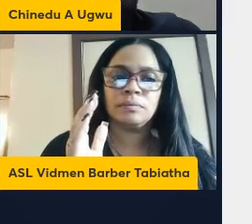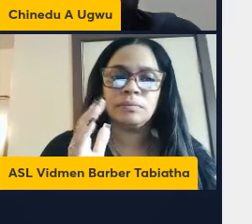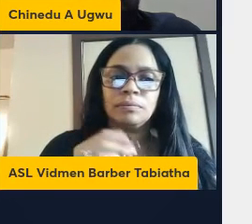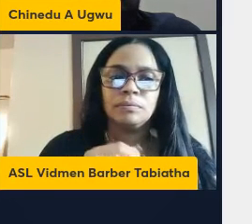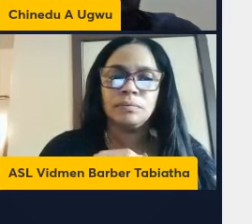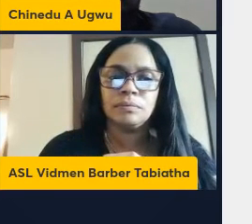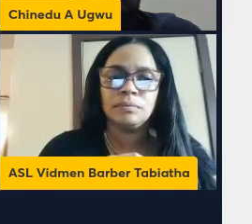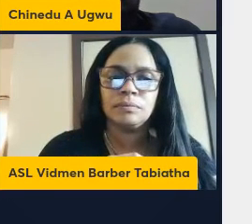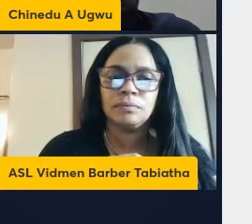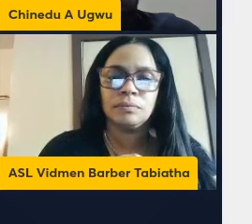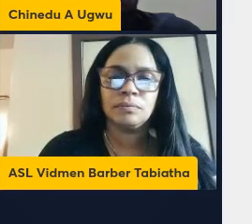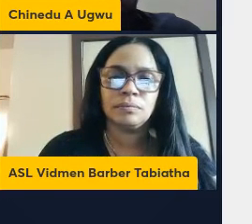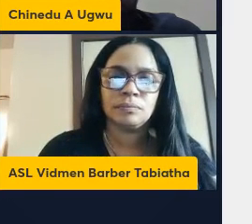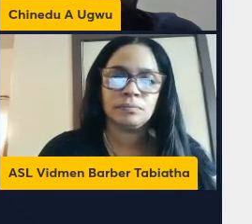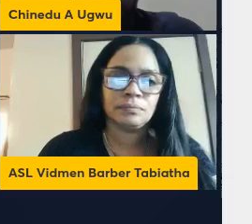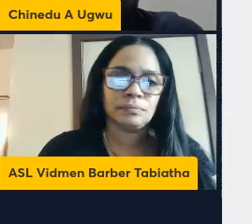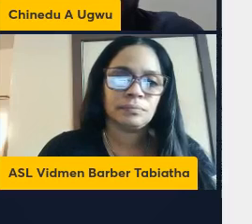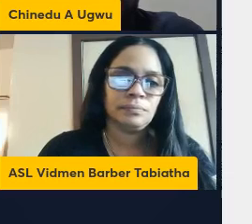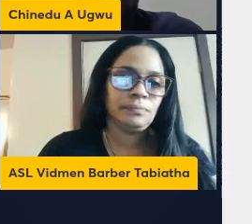of SARS-CoV-2.